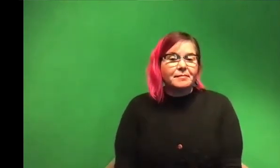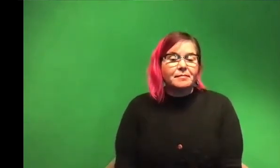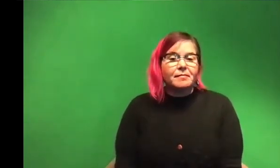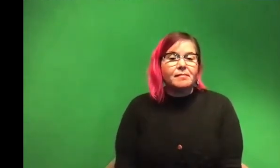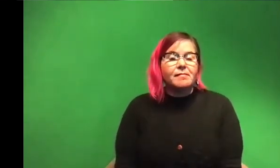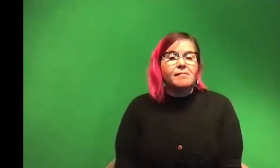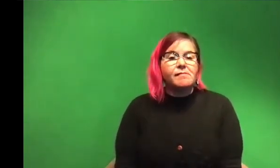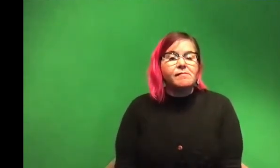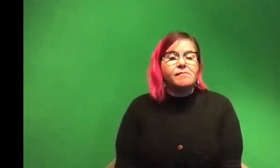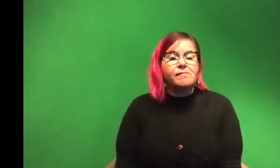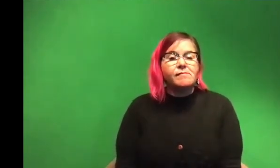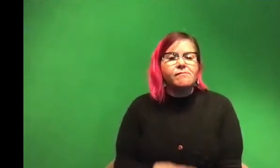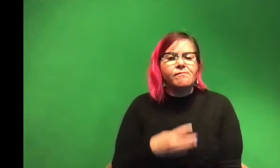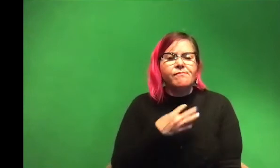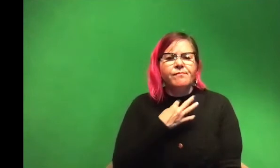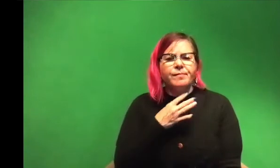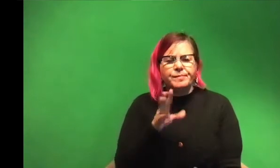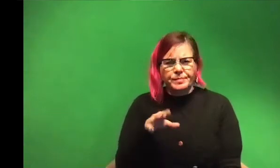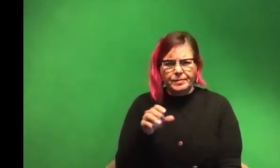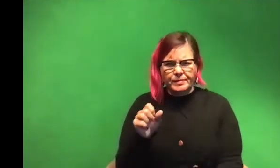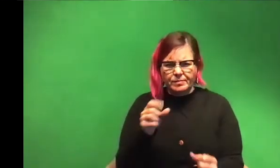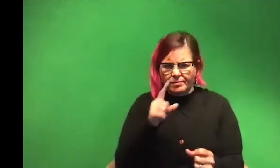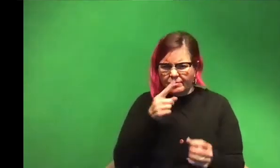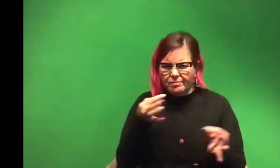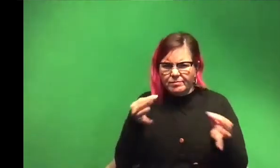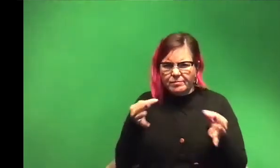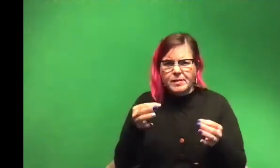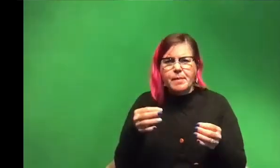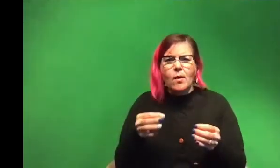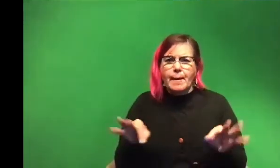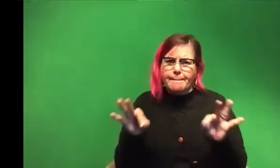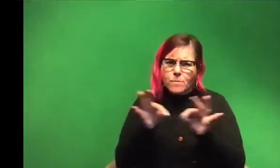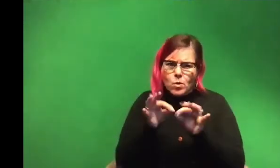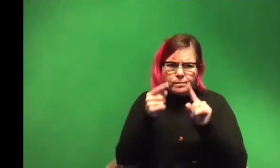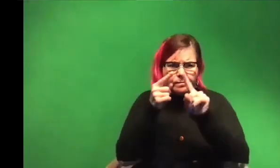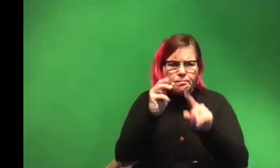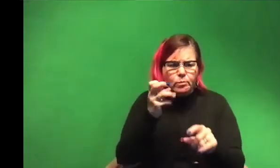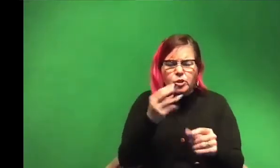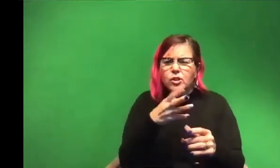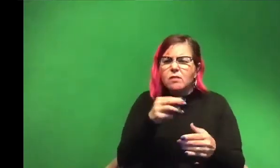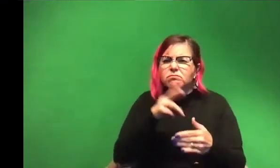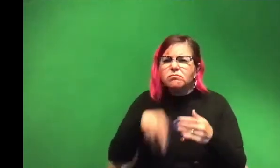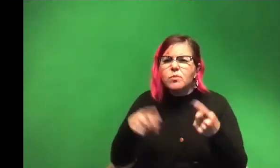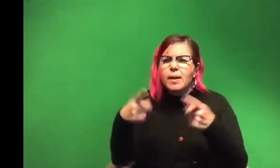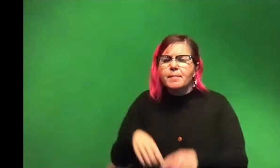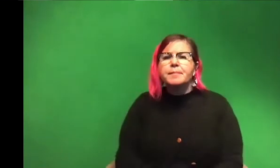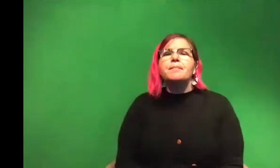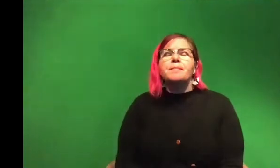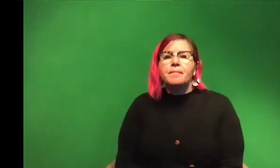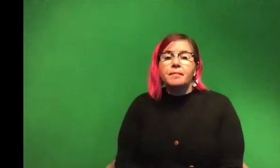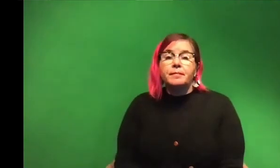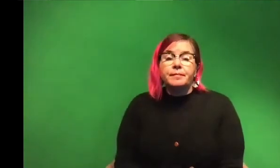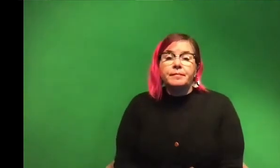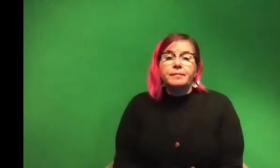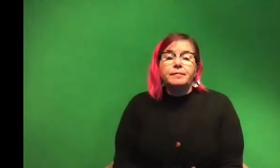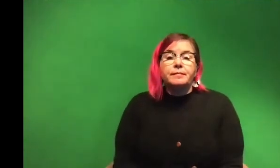Zadie, and Aubrey would like to know, can you talk about a significant mission and what happened? Sure. So when